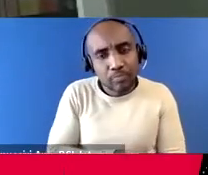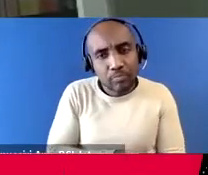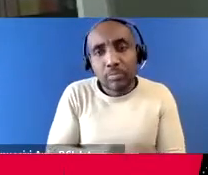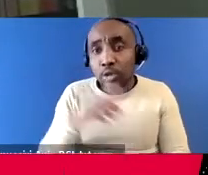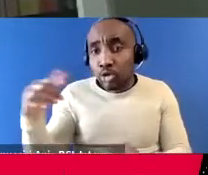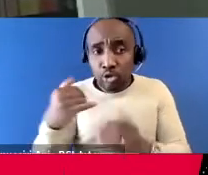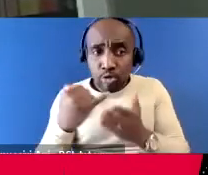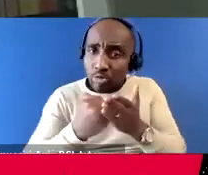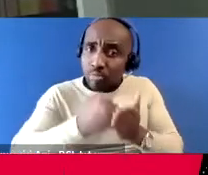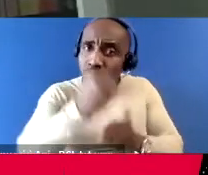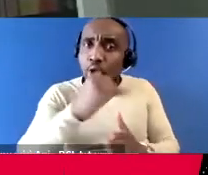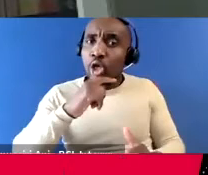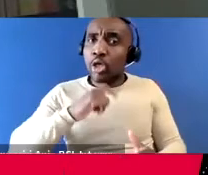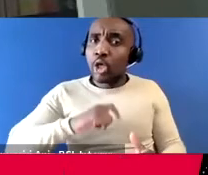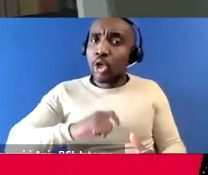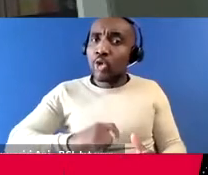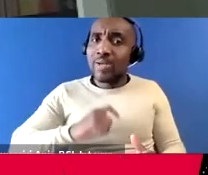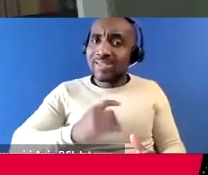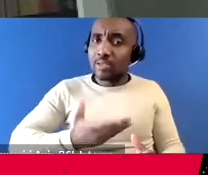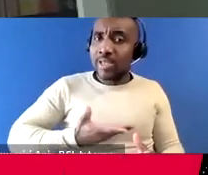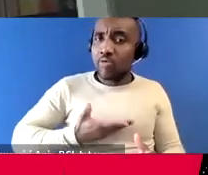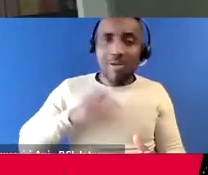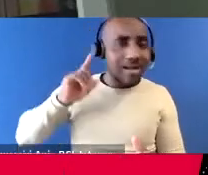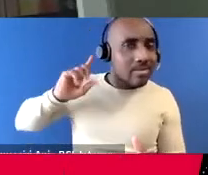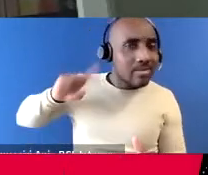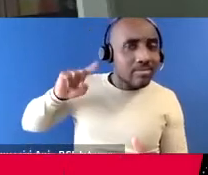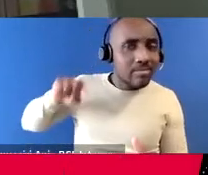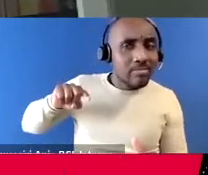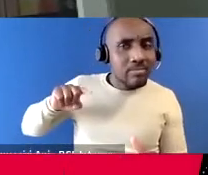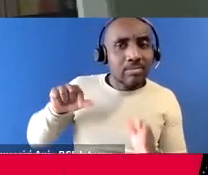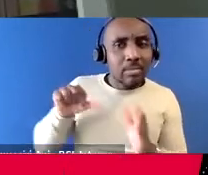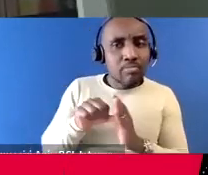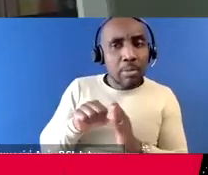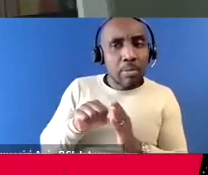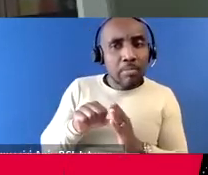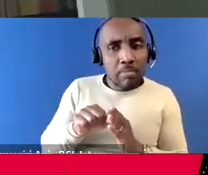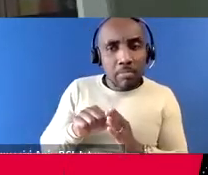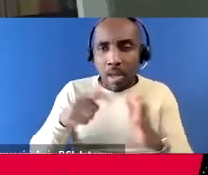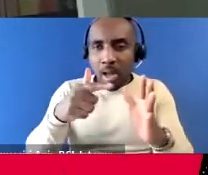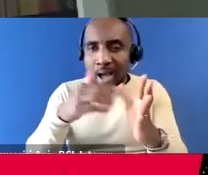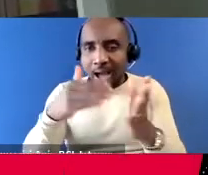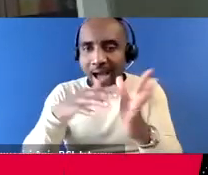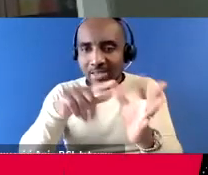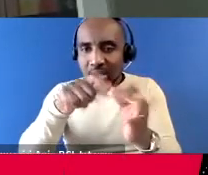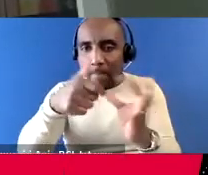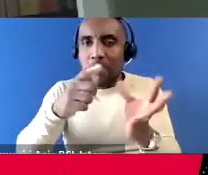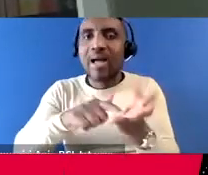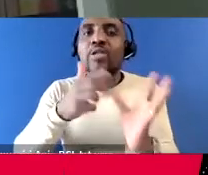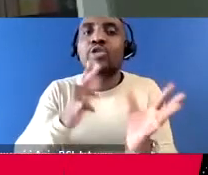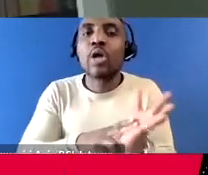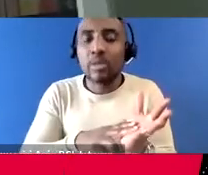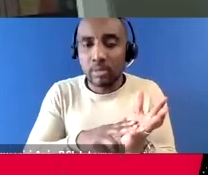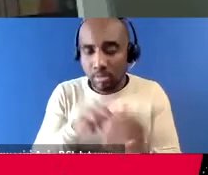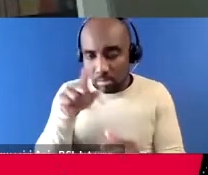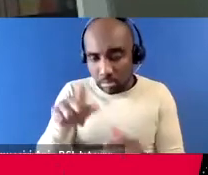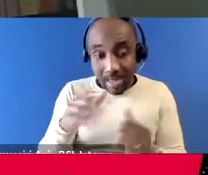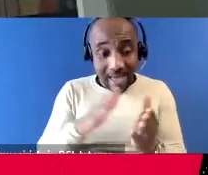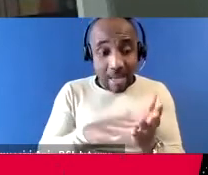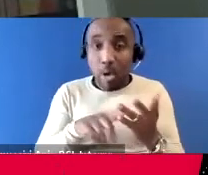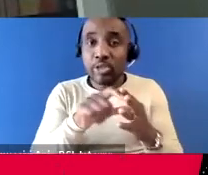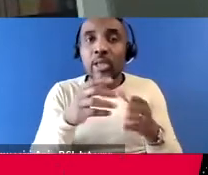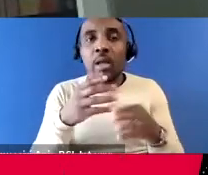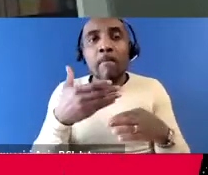condemning the humanitarian issues that this raises in terms of the attack on the Armenians, the MOD have praised